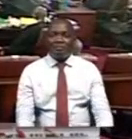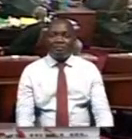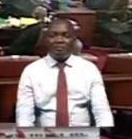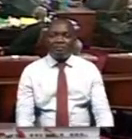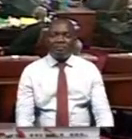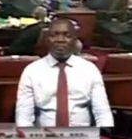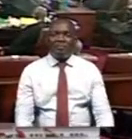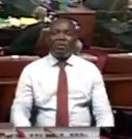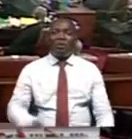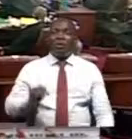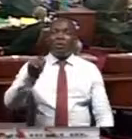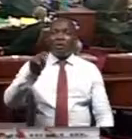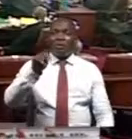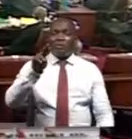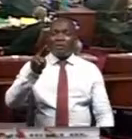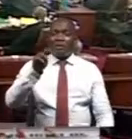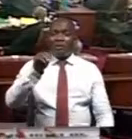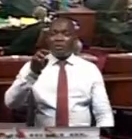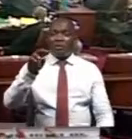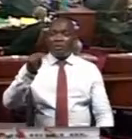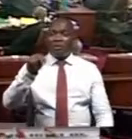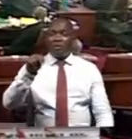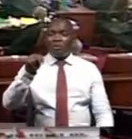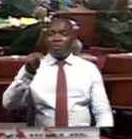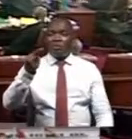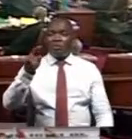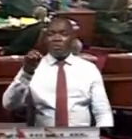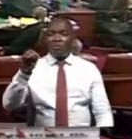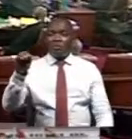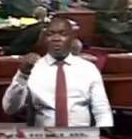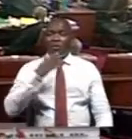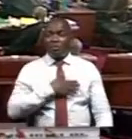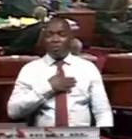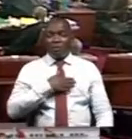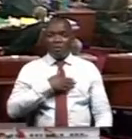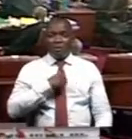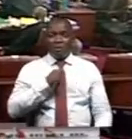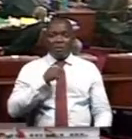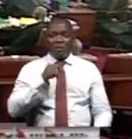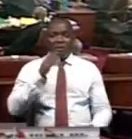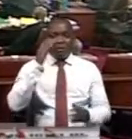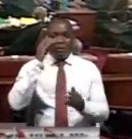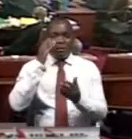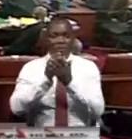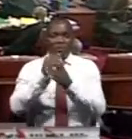Mr. Nunu, please turn your camera on.